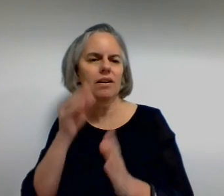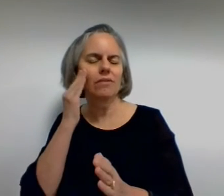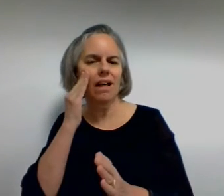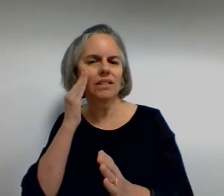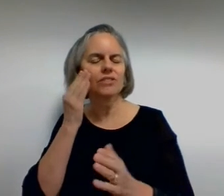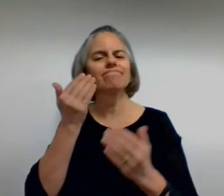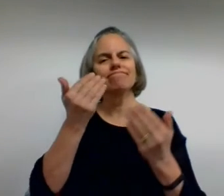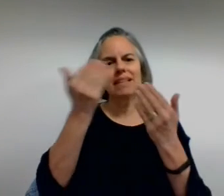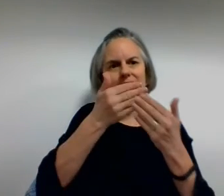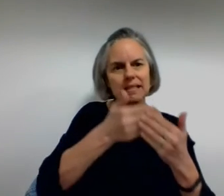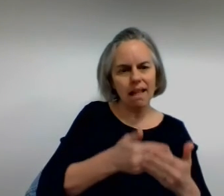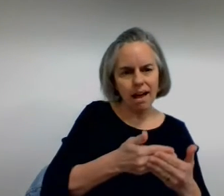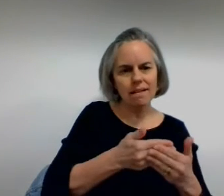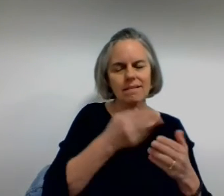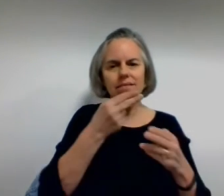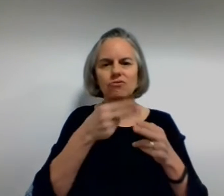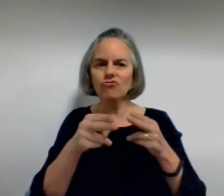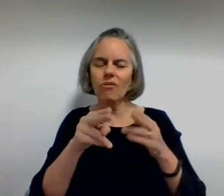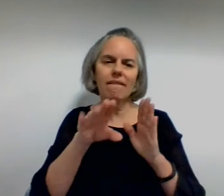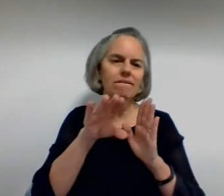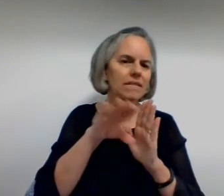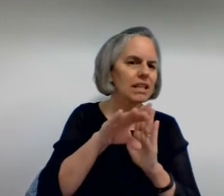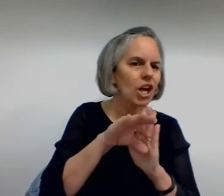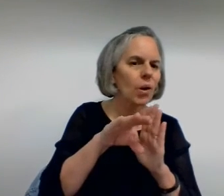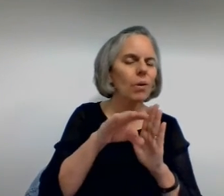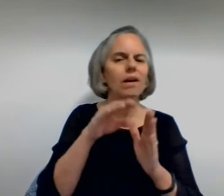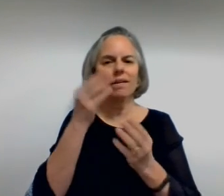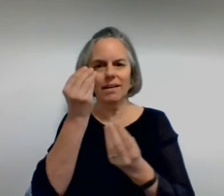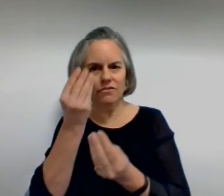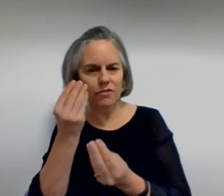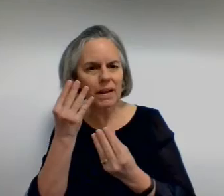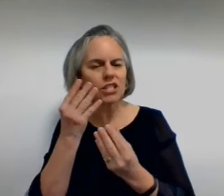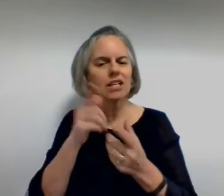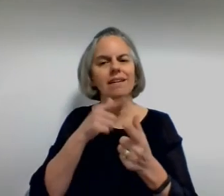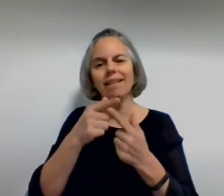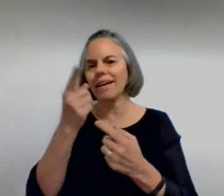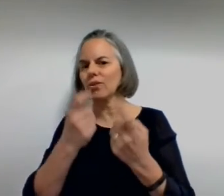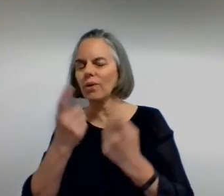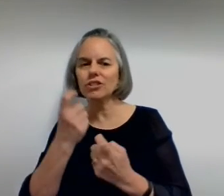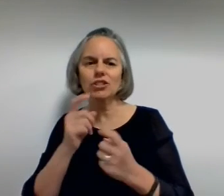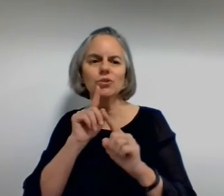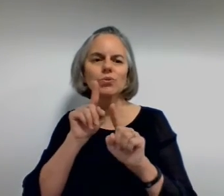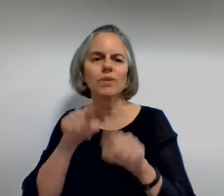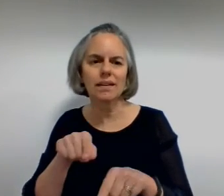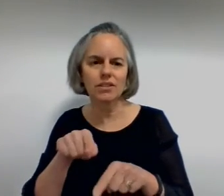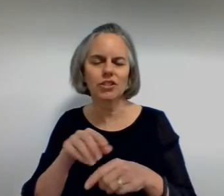these slides. There's a short video for you to watch, some information for you to learn about him, and then some questions to